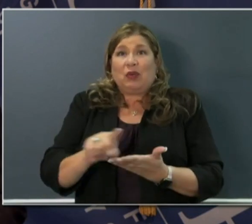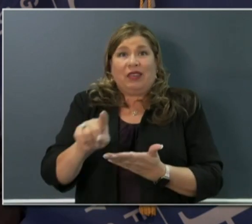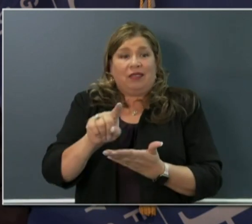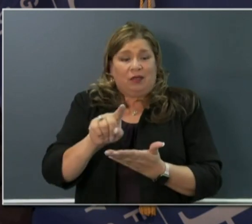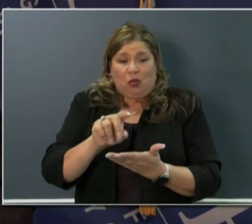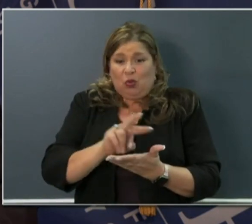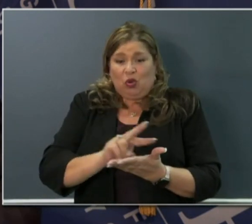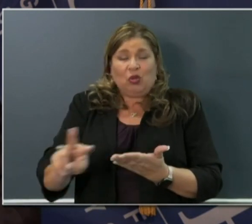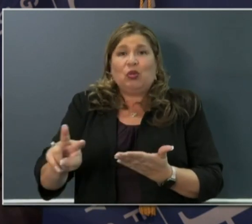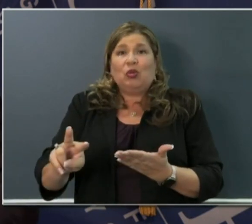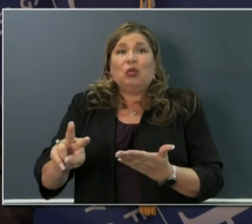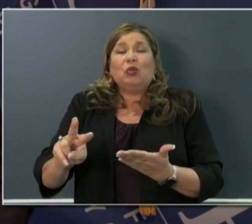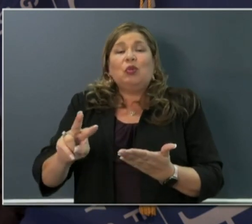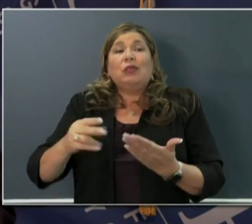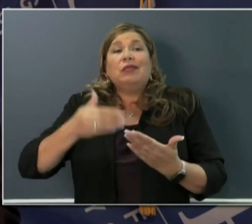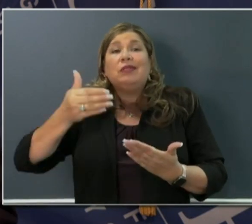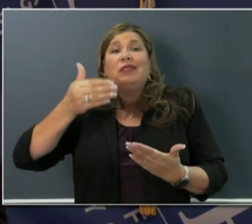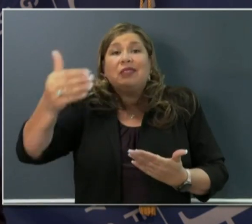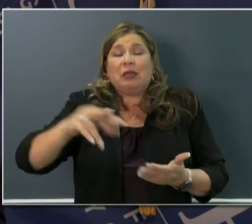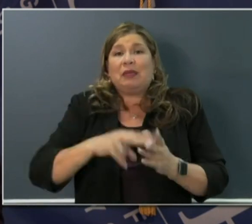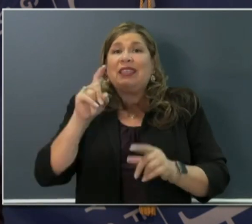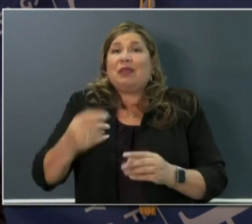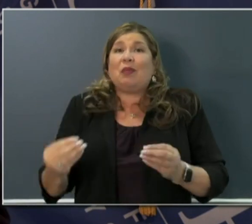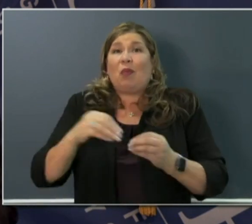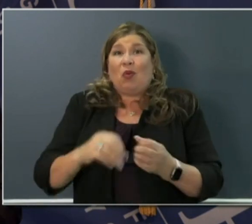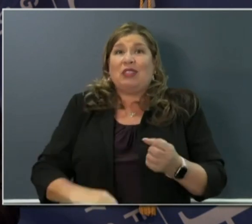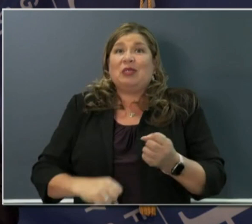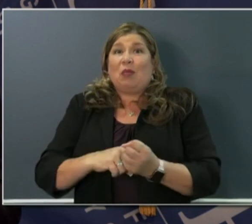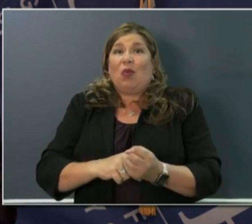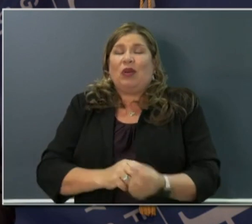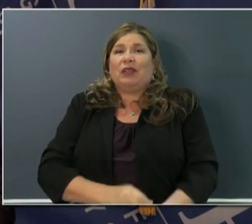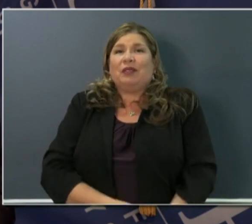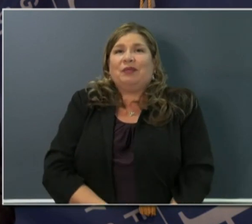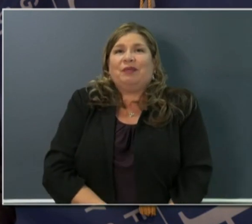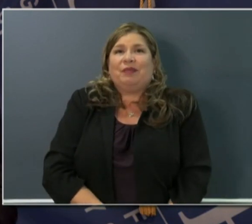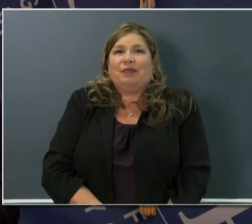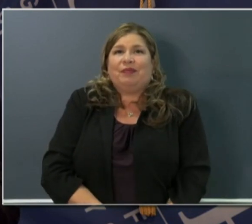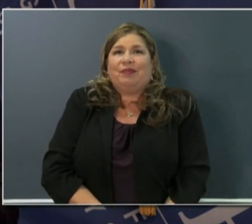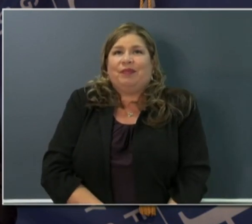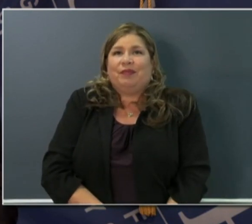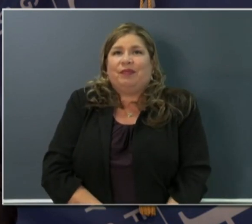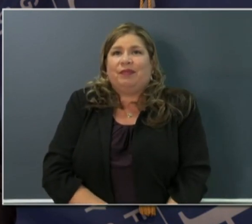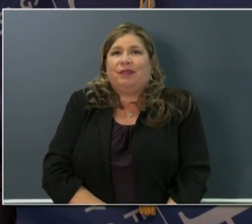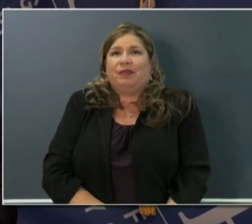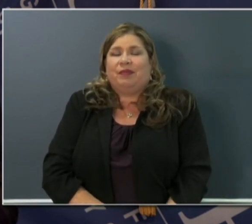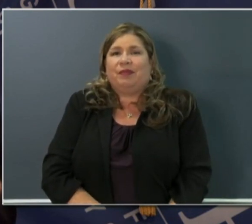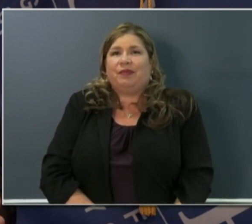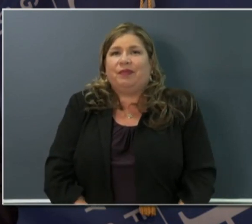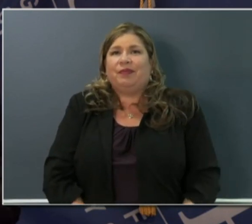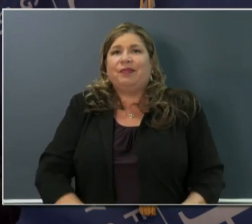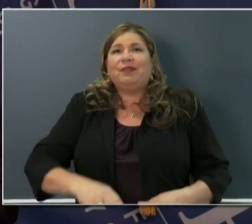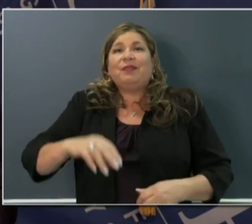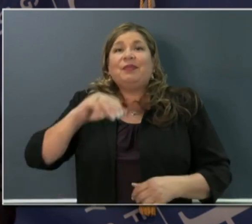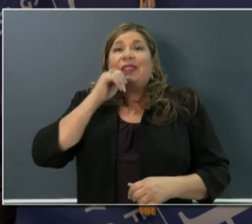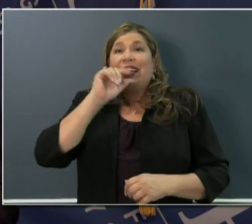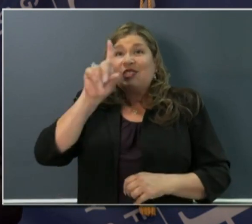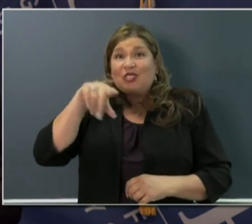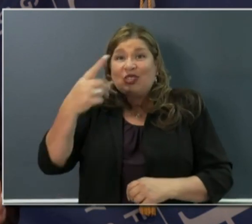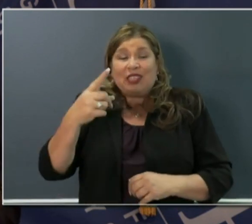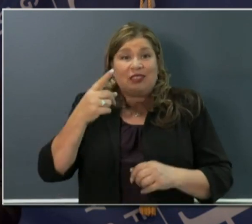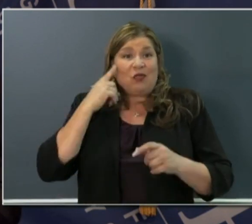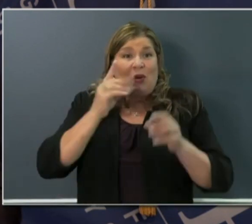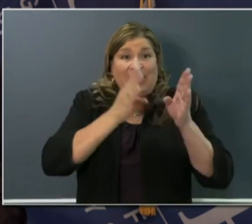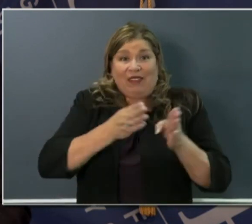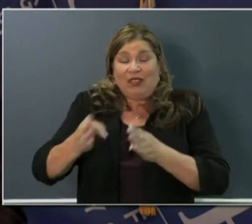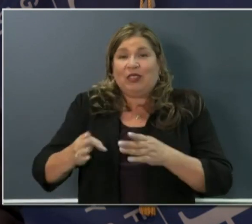may necessitate further moments of support, particularly to individuals, not just states, not just to businesses,